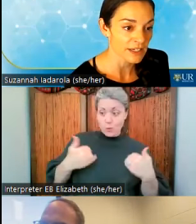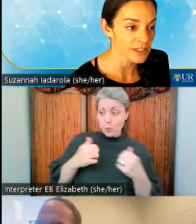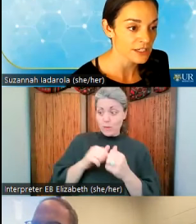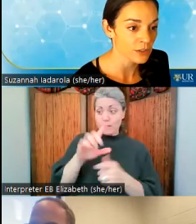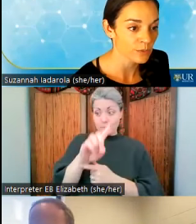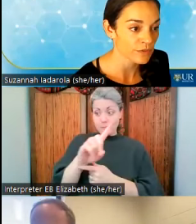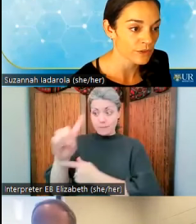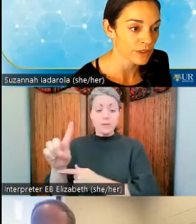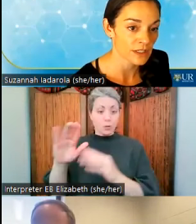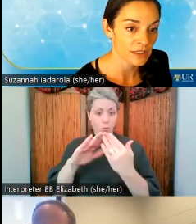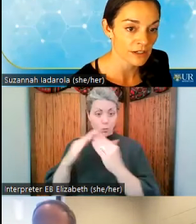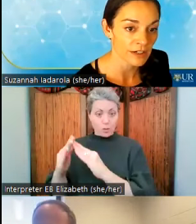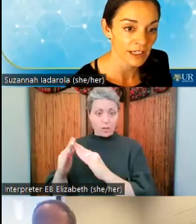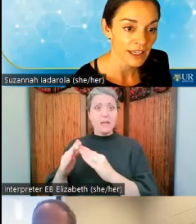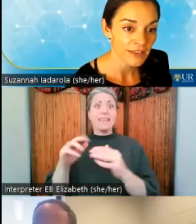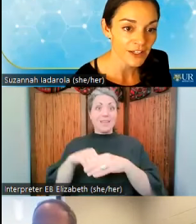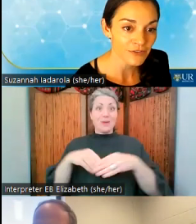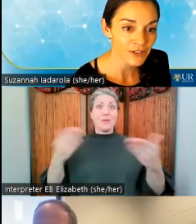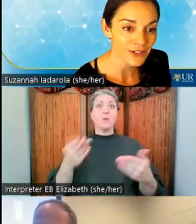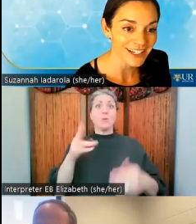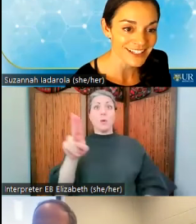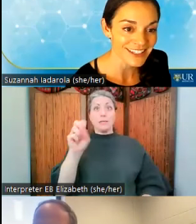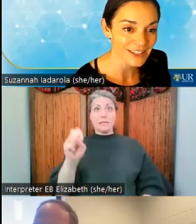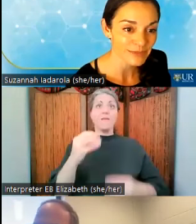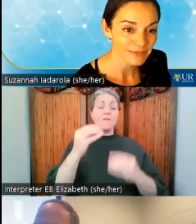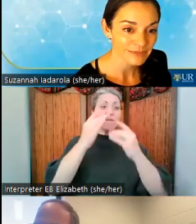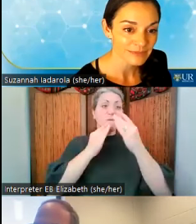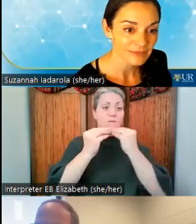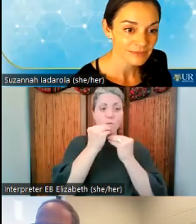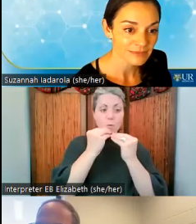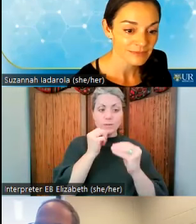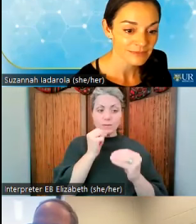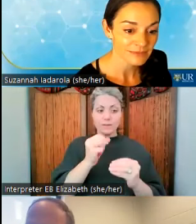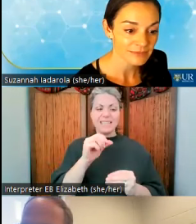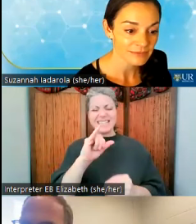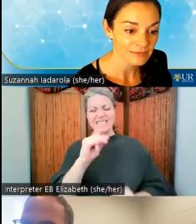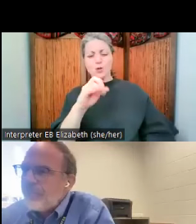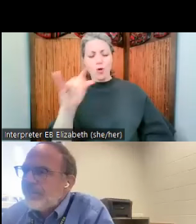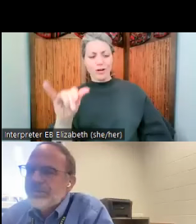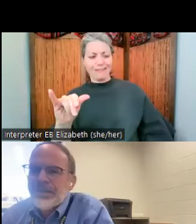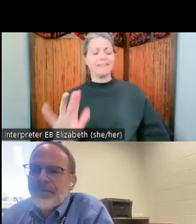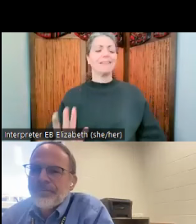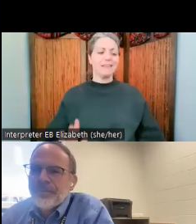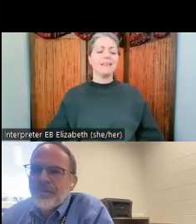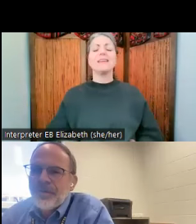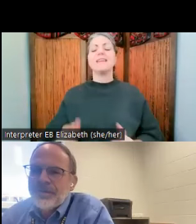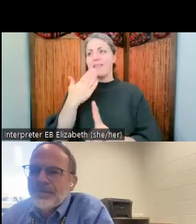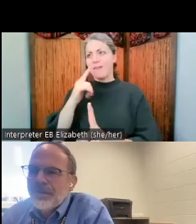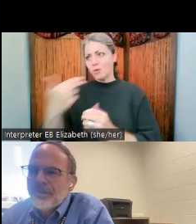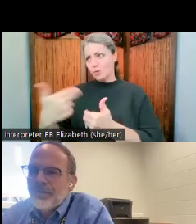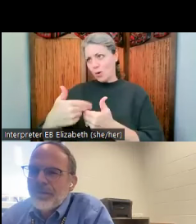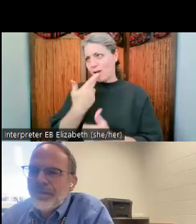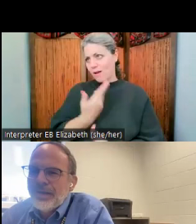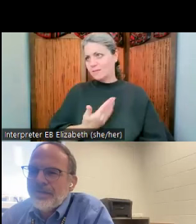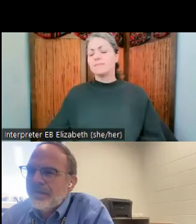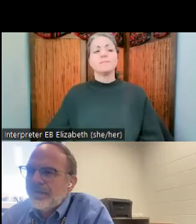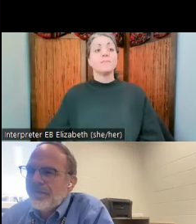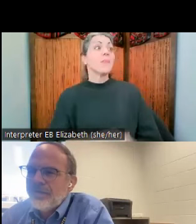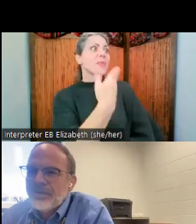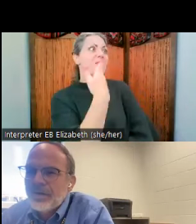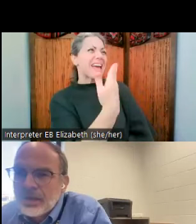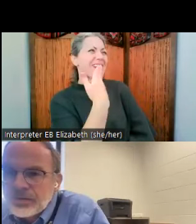and the intersection with food insecurity. Thank you for joining us. Thank you so much, Dr. Adirola,